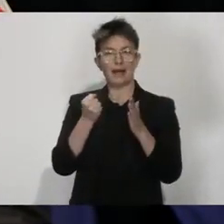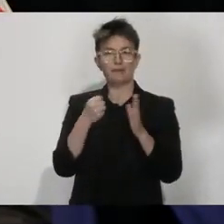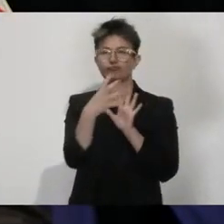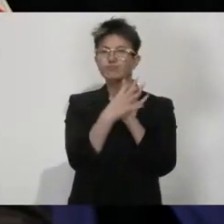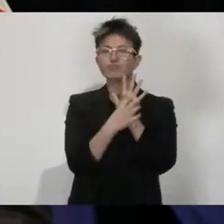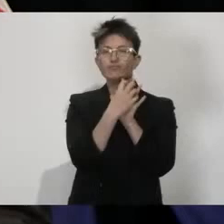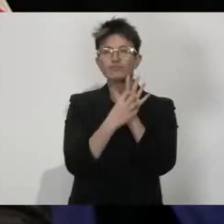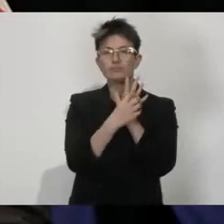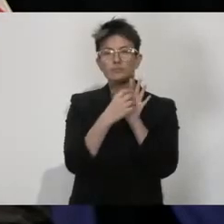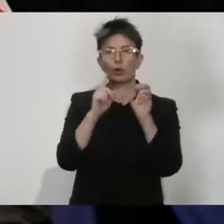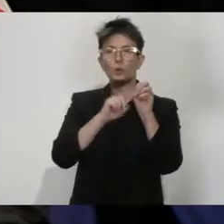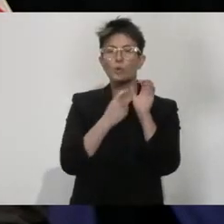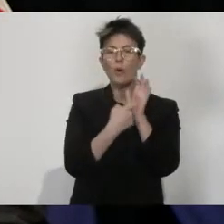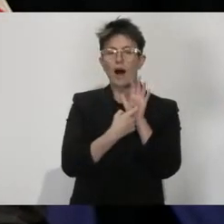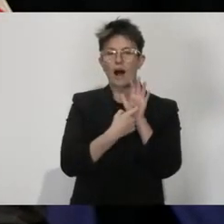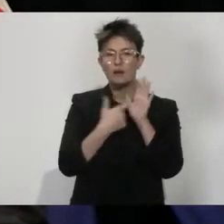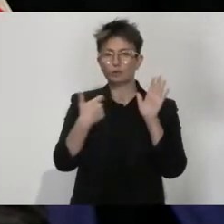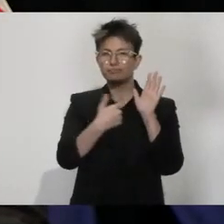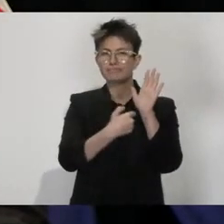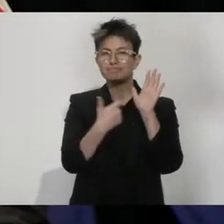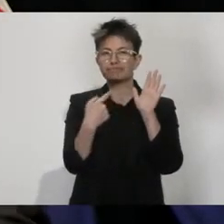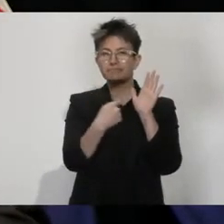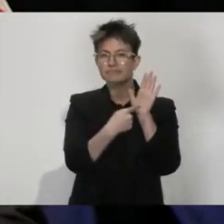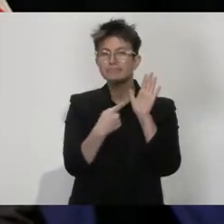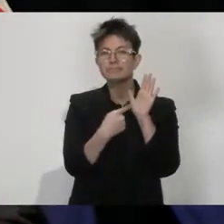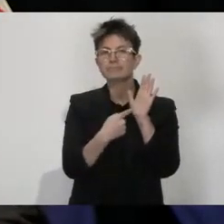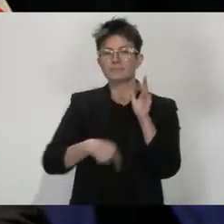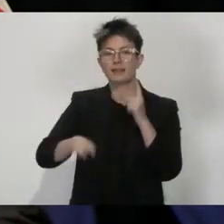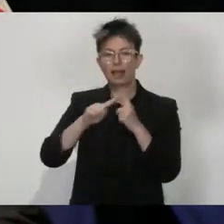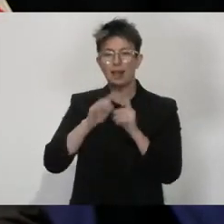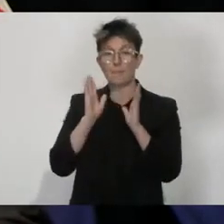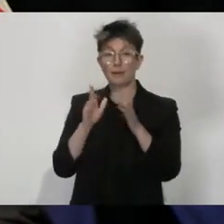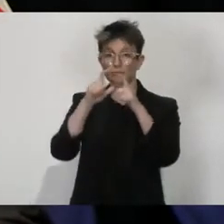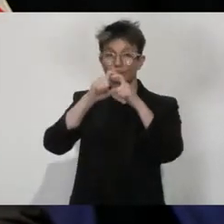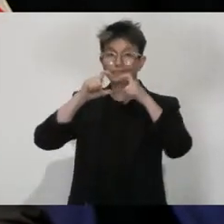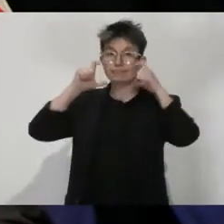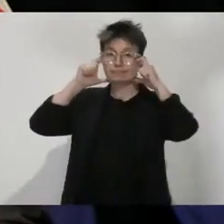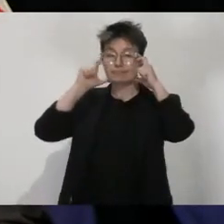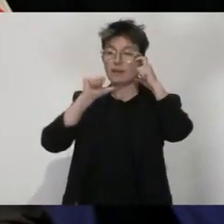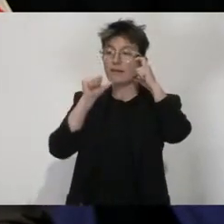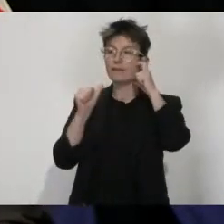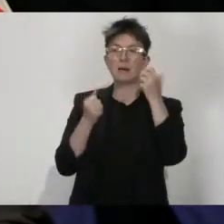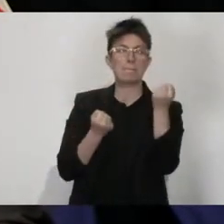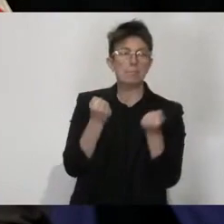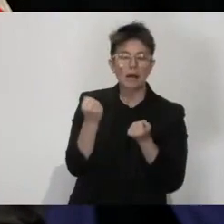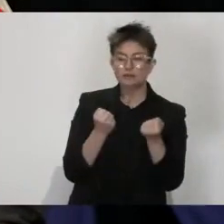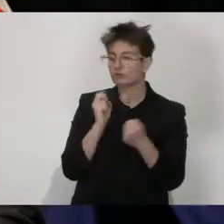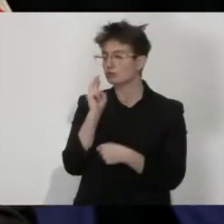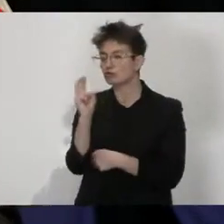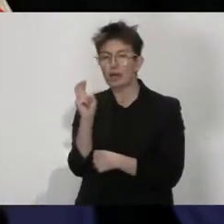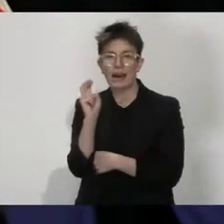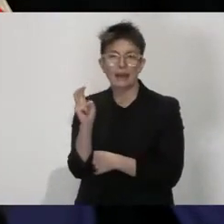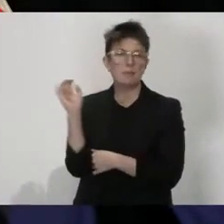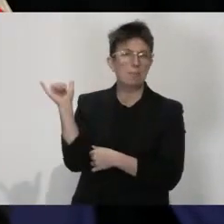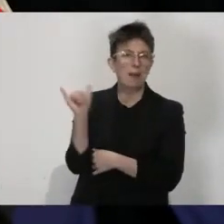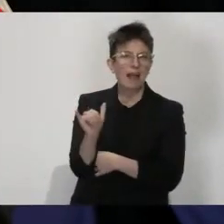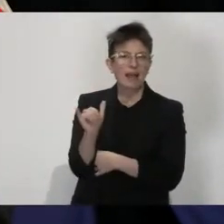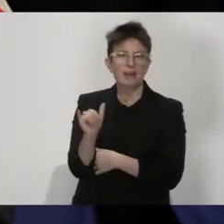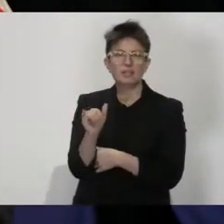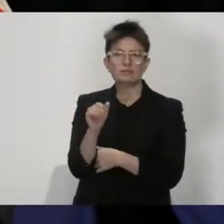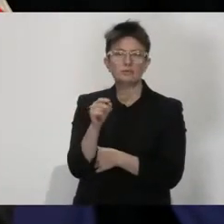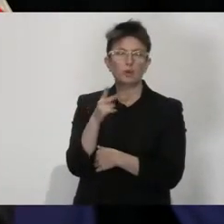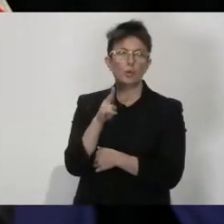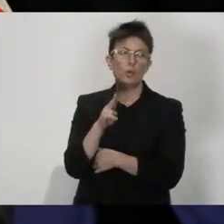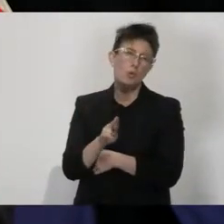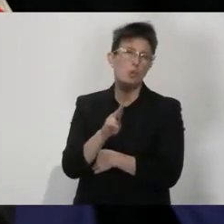from Monday. Level 2 will see significantly more economic activity in businesses reopening, but we're doing this in a staged way